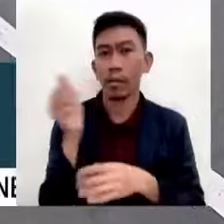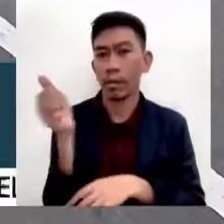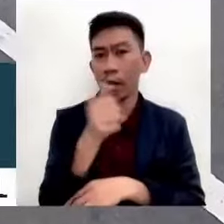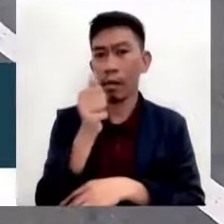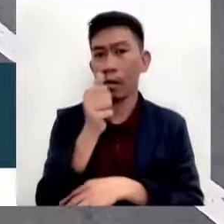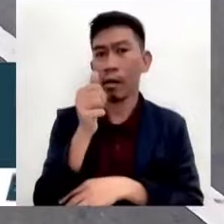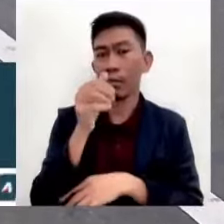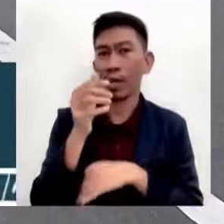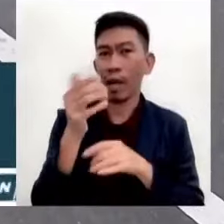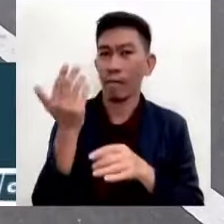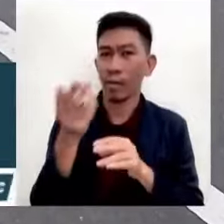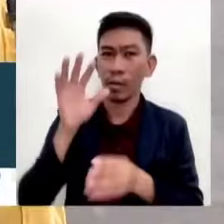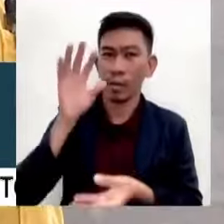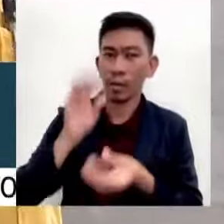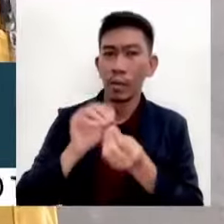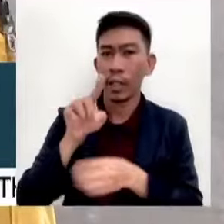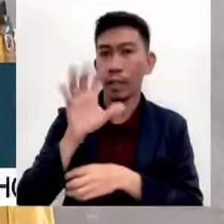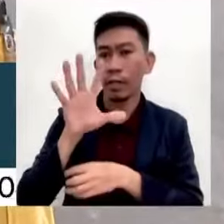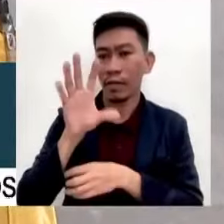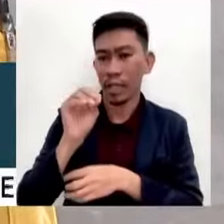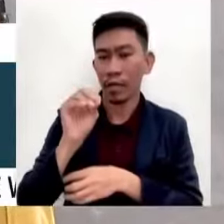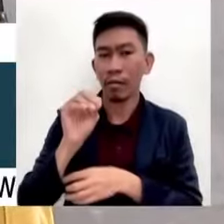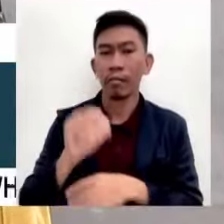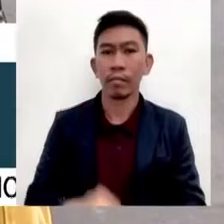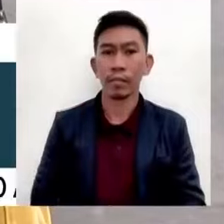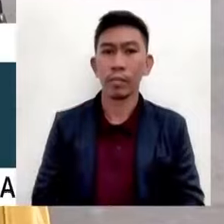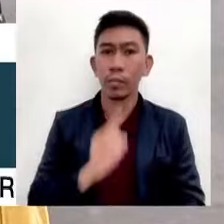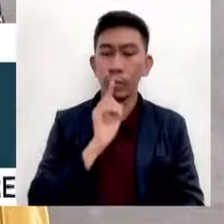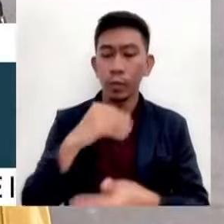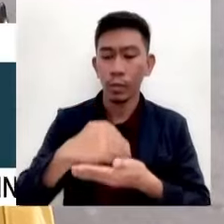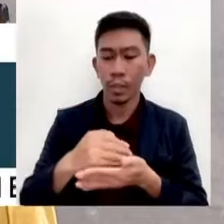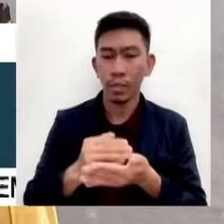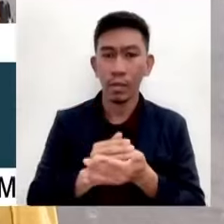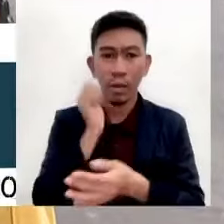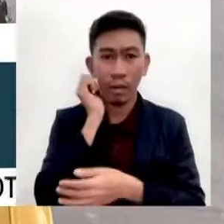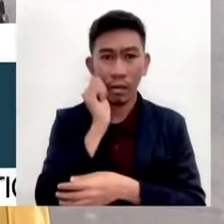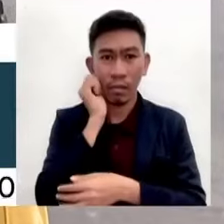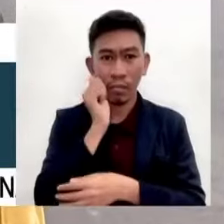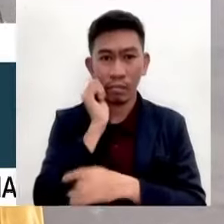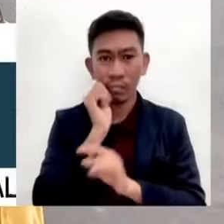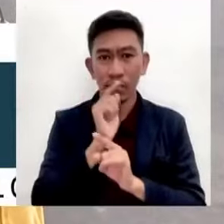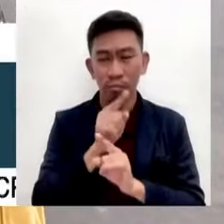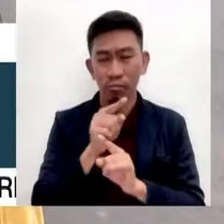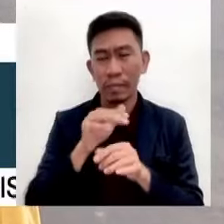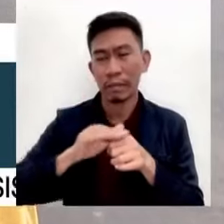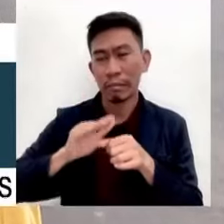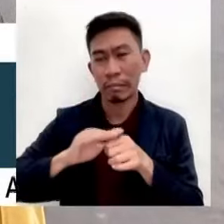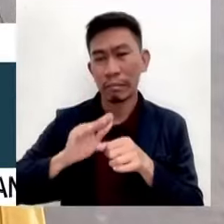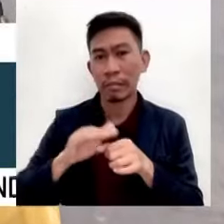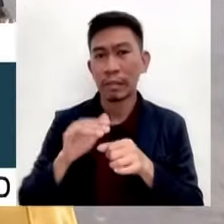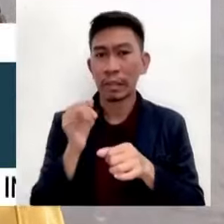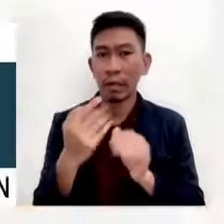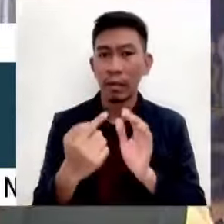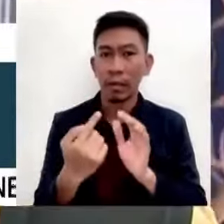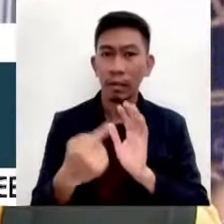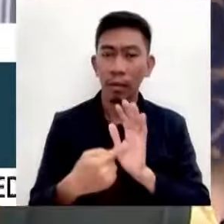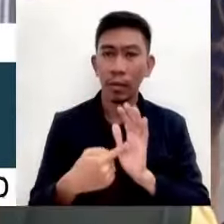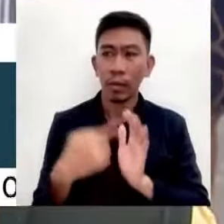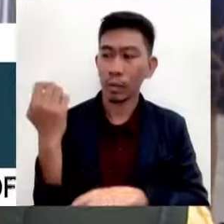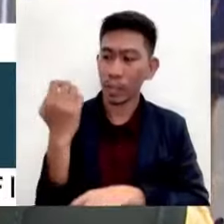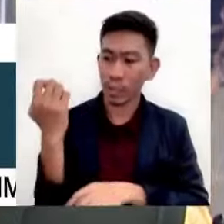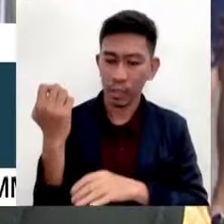to 150. Ang budget mo para lang sa pang-araw-araw. Kaya, but Ngayon, halimbawa, sa mga emergency, wala.